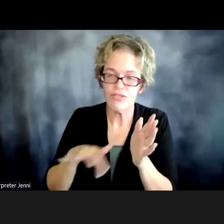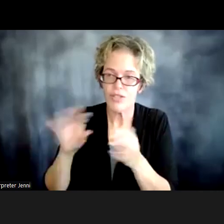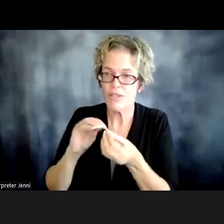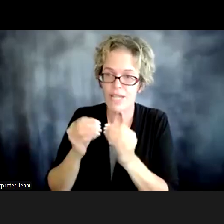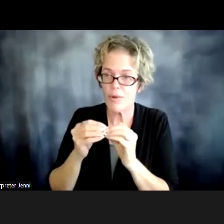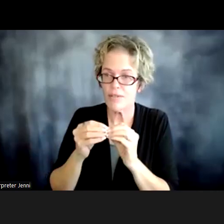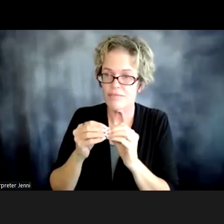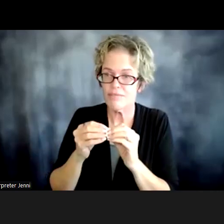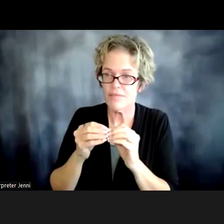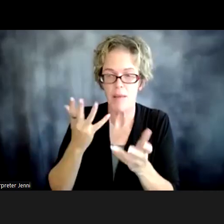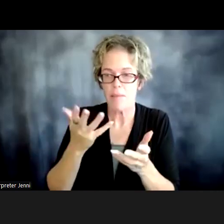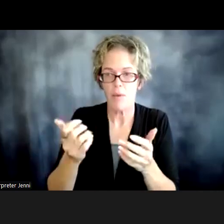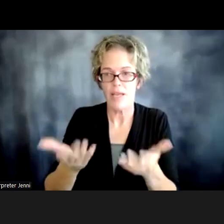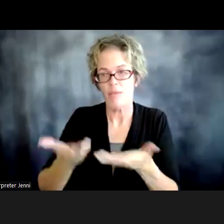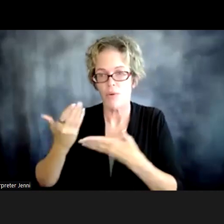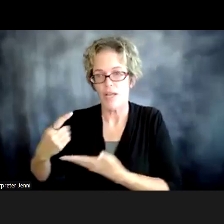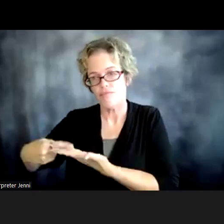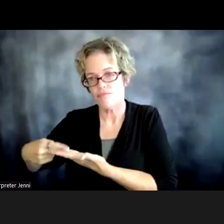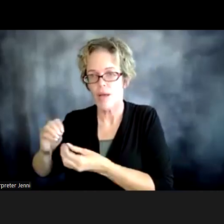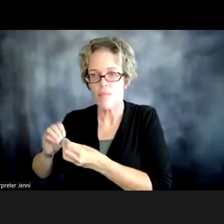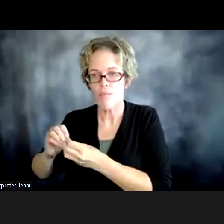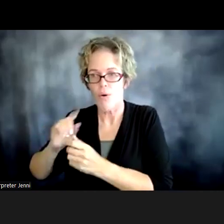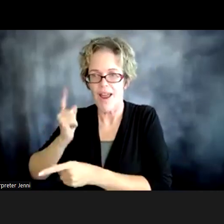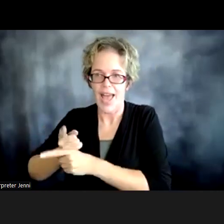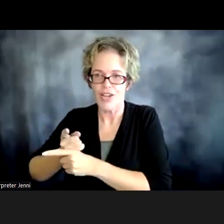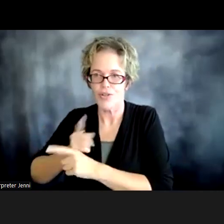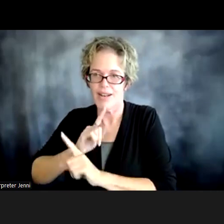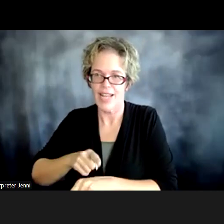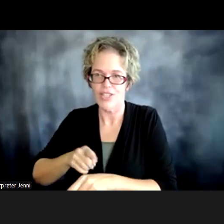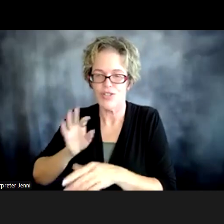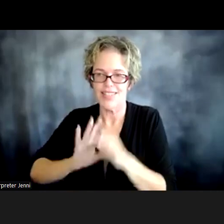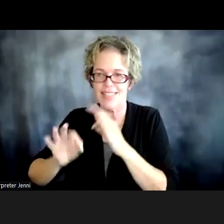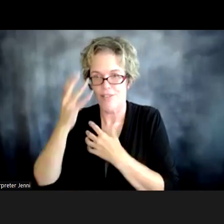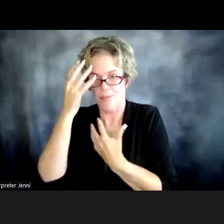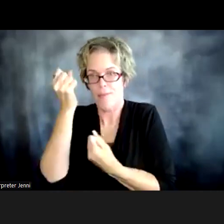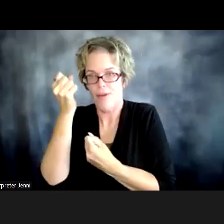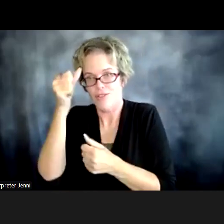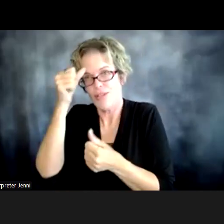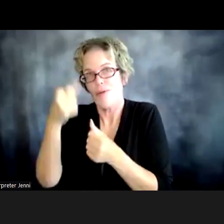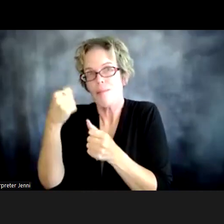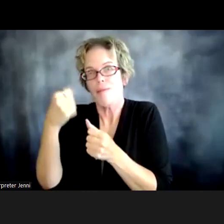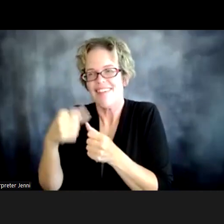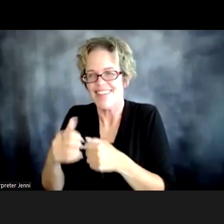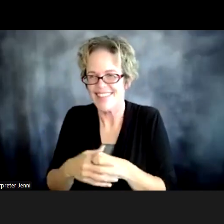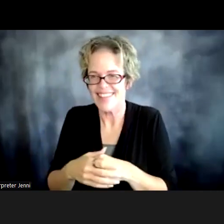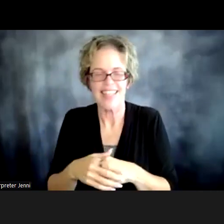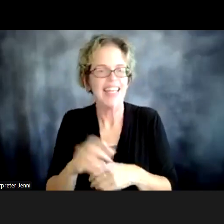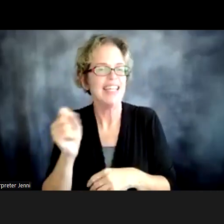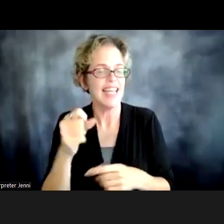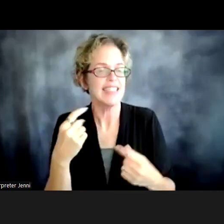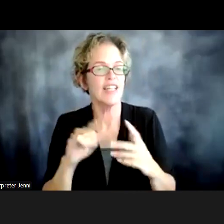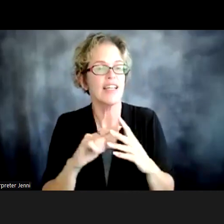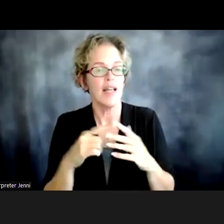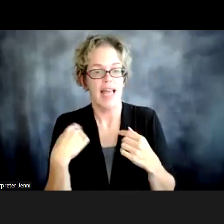probably take that back and get a more accurate answer than just kind of trying to go off memory. I do have, as of August